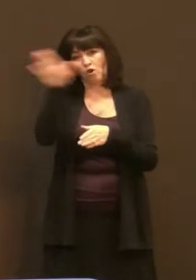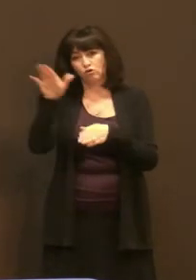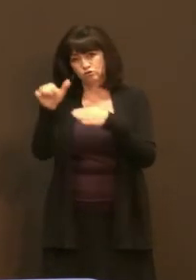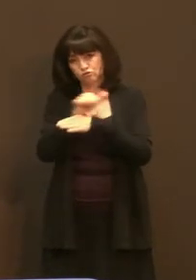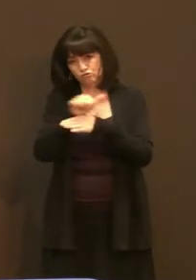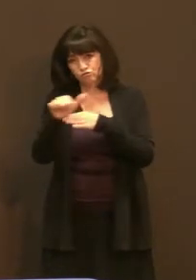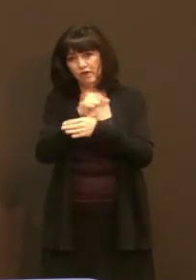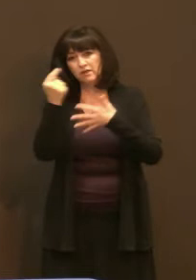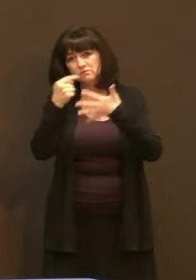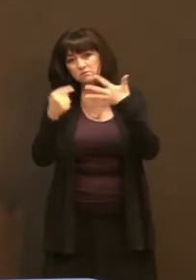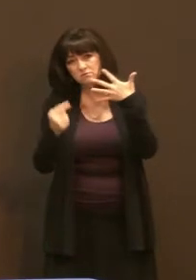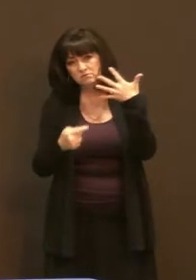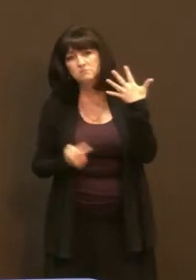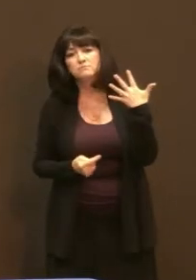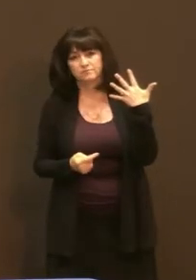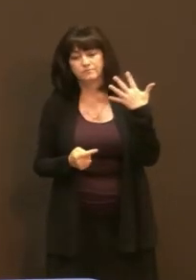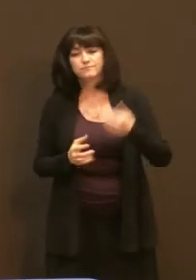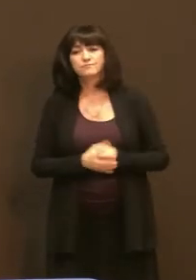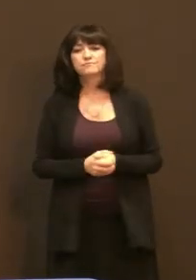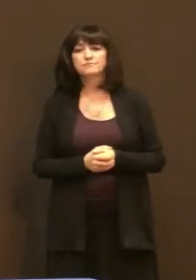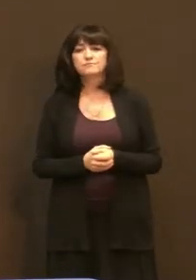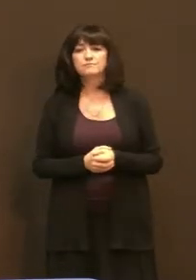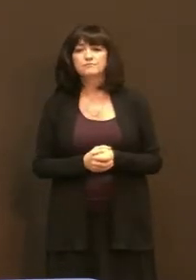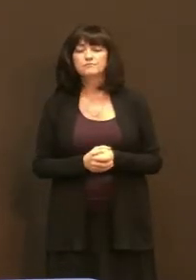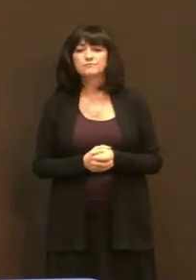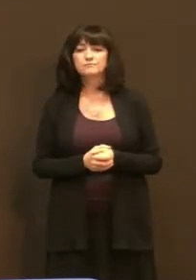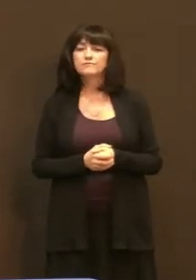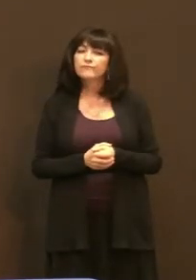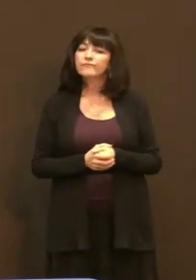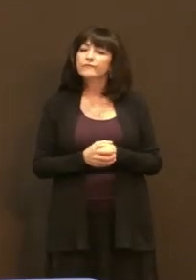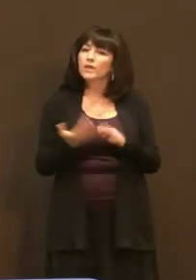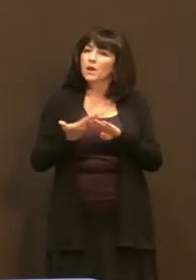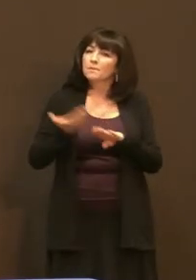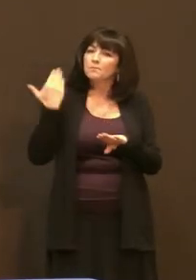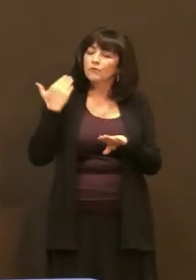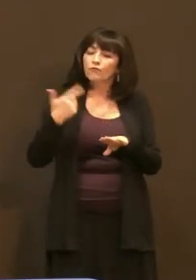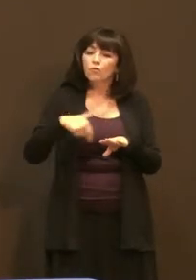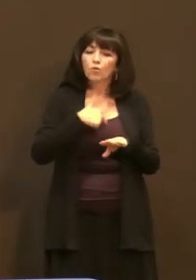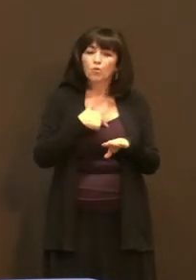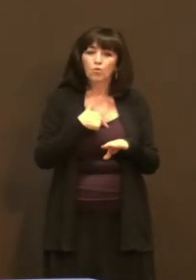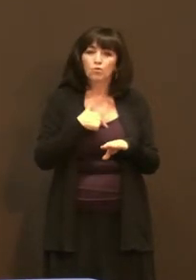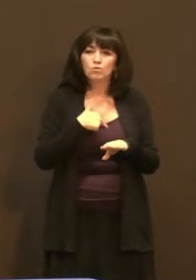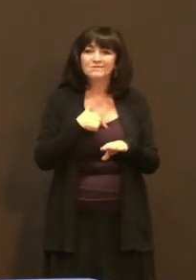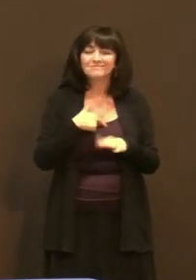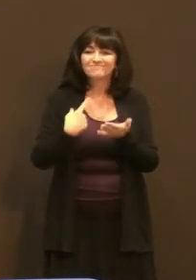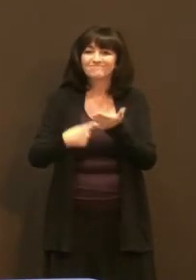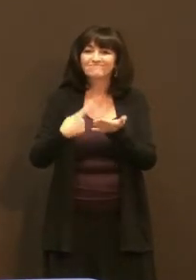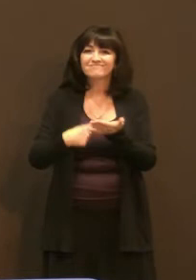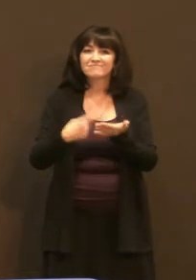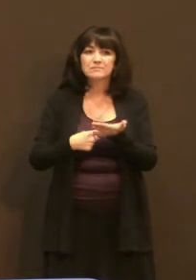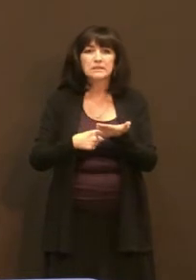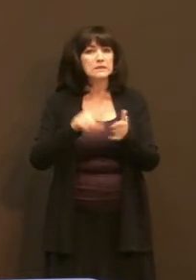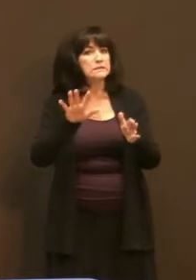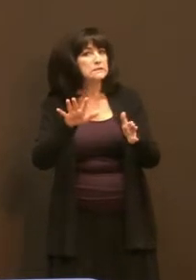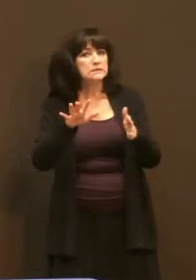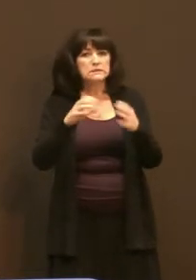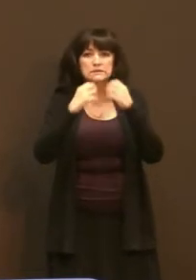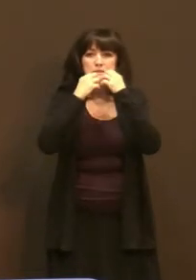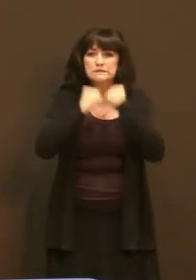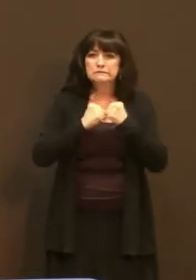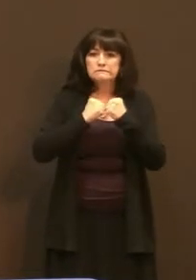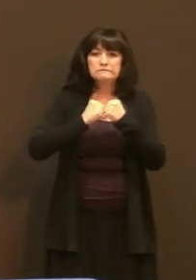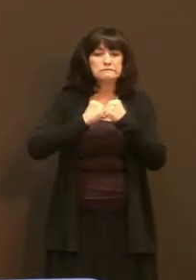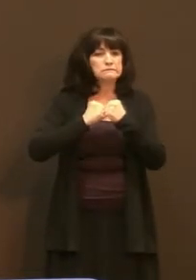protective equipment in these facilities. As we have talked about before, we are in a conservation approach, or we are